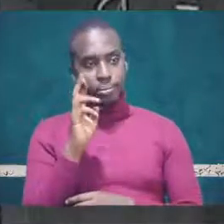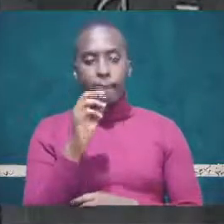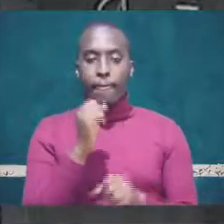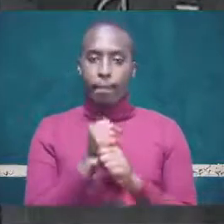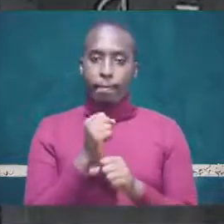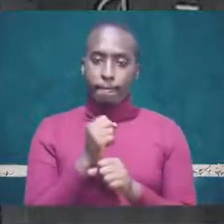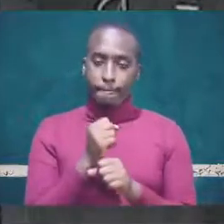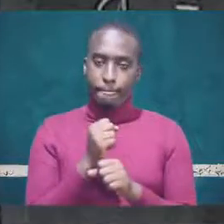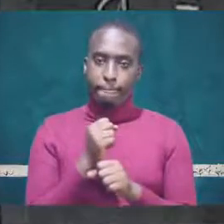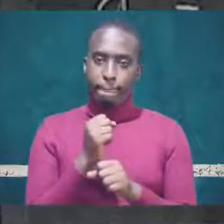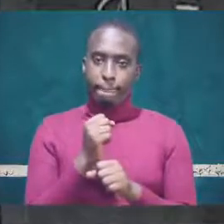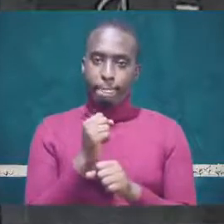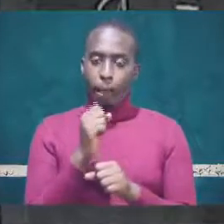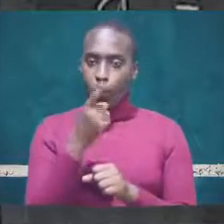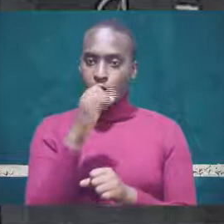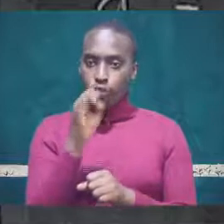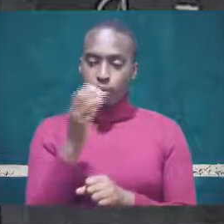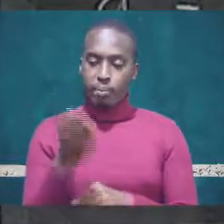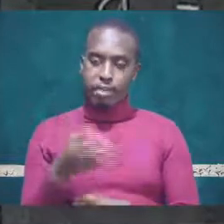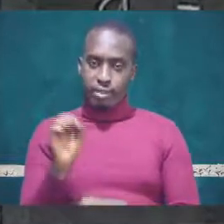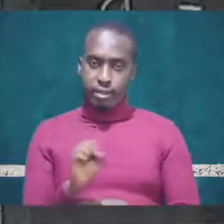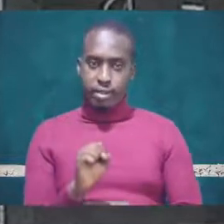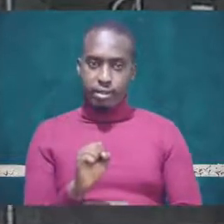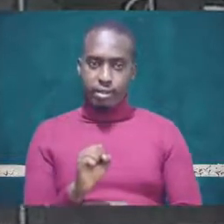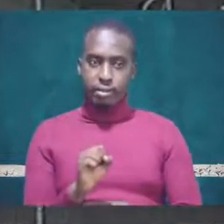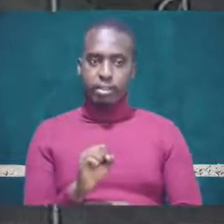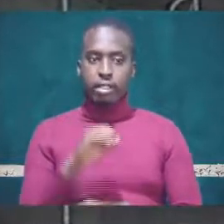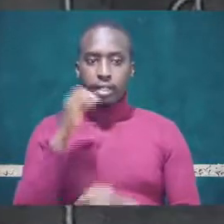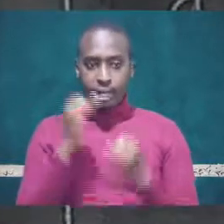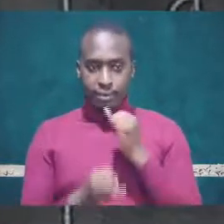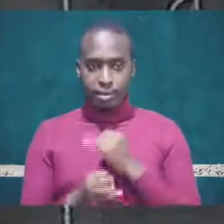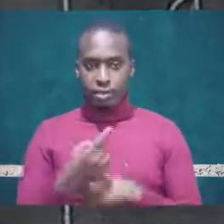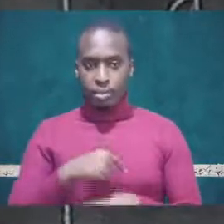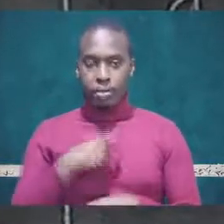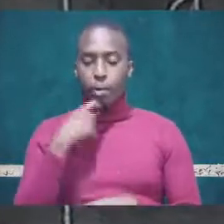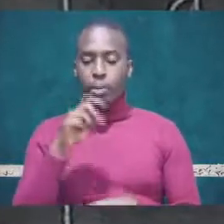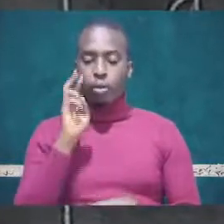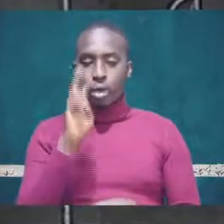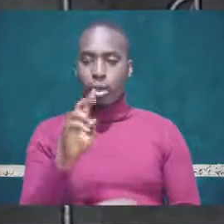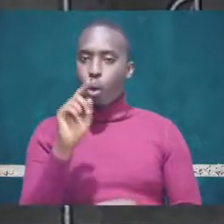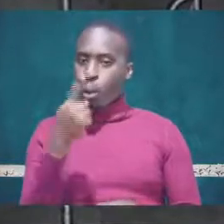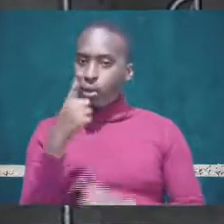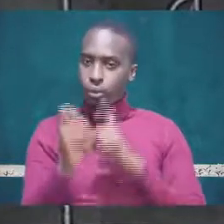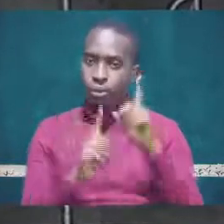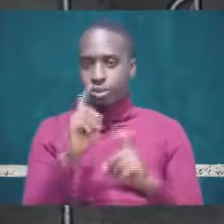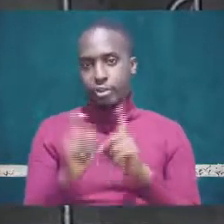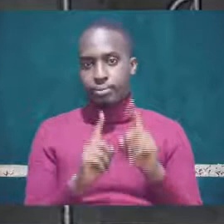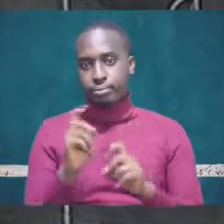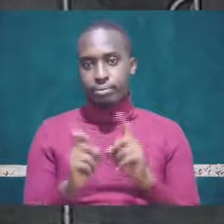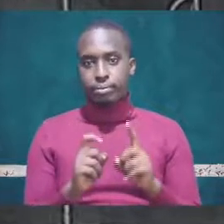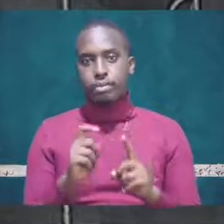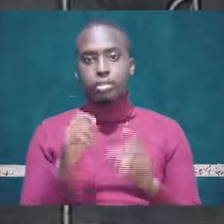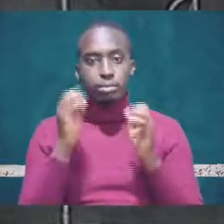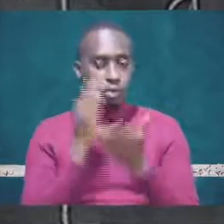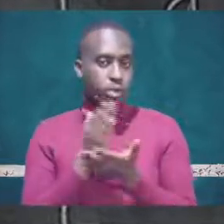joule per second. 1 joule per second. And so, lastly, we just want to look at one question so